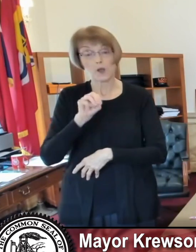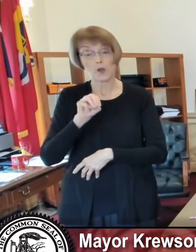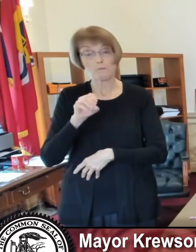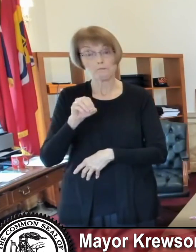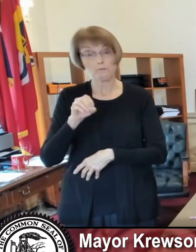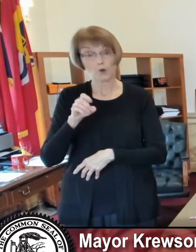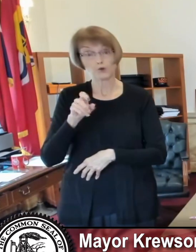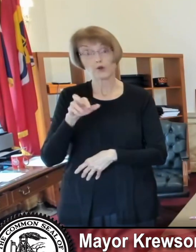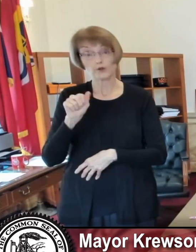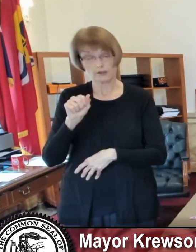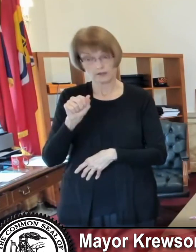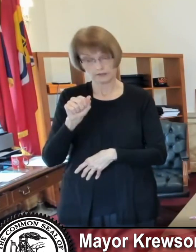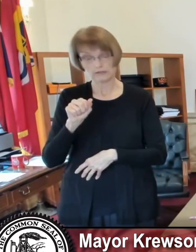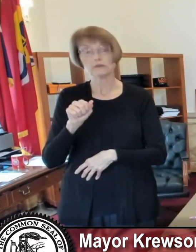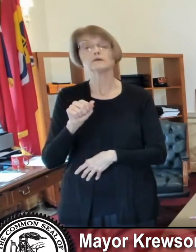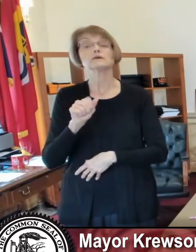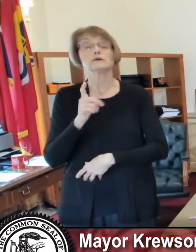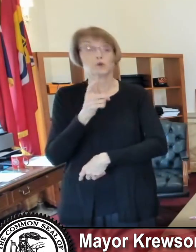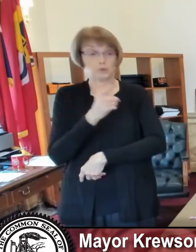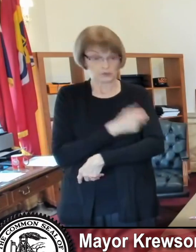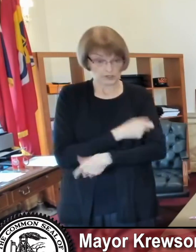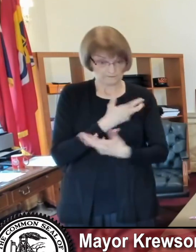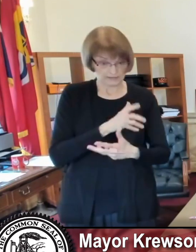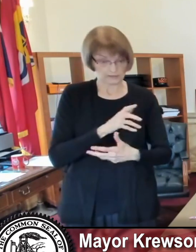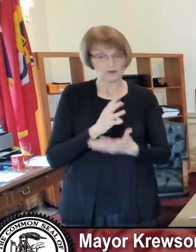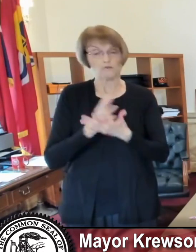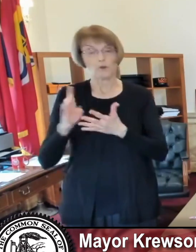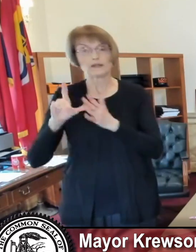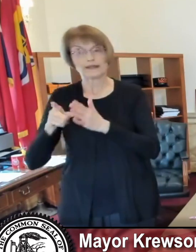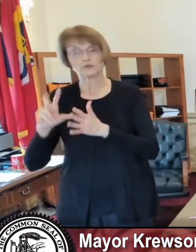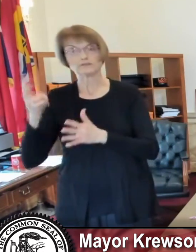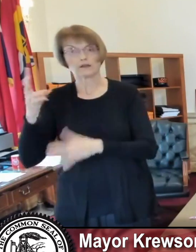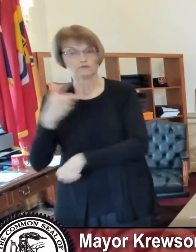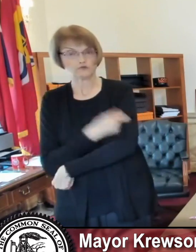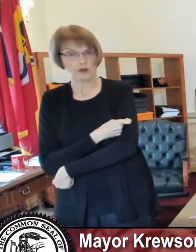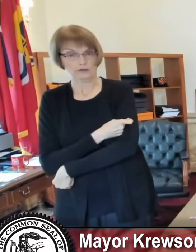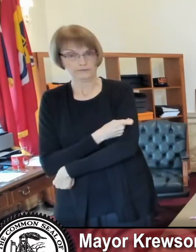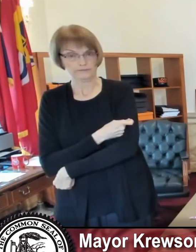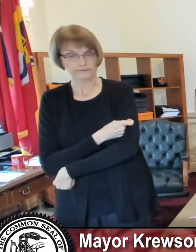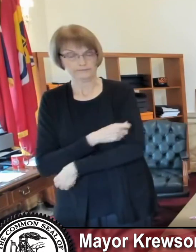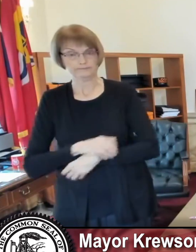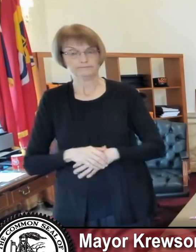vaccine, you have one shot and then 4 weeks later you have the second shot. So